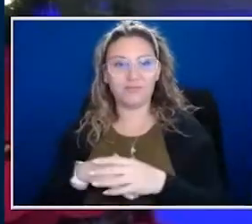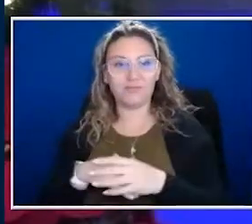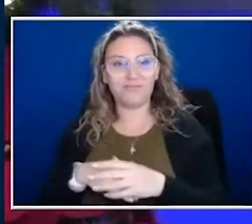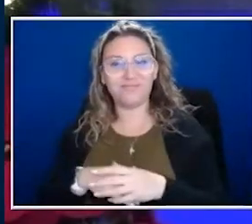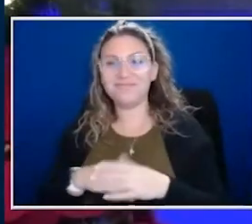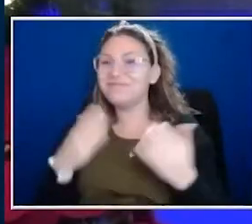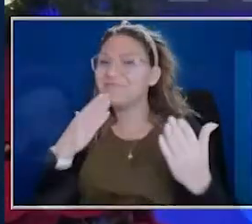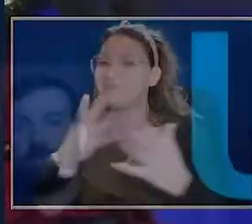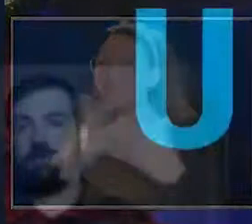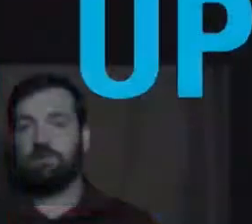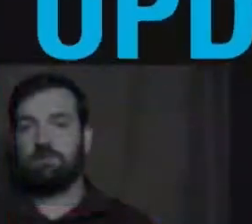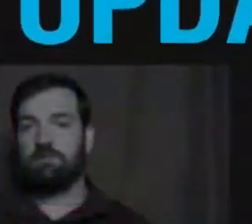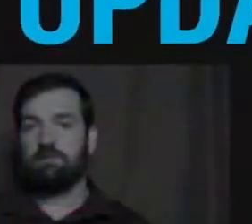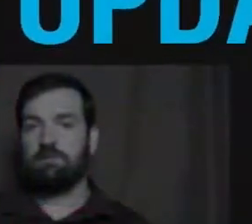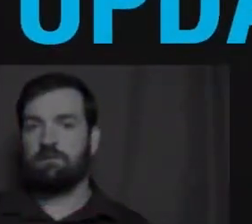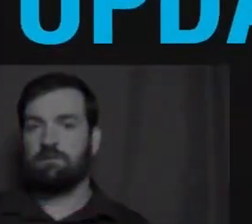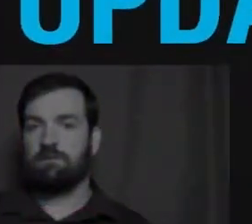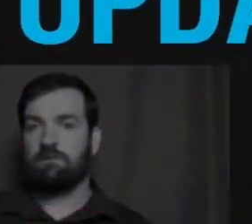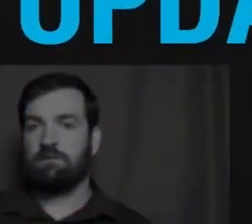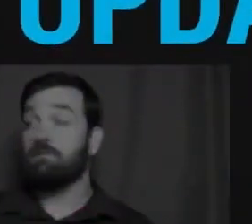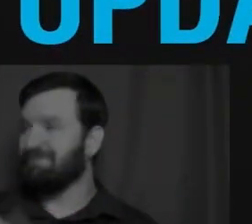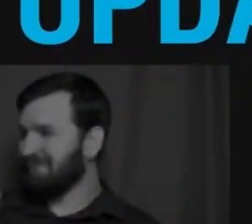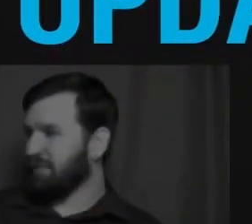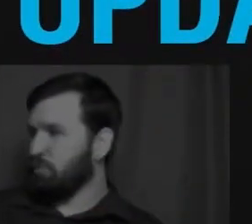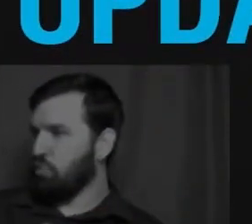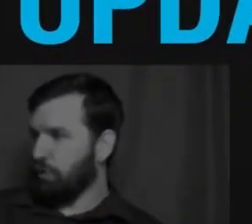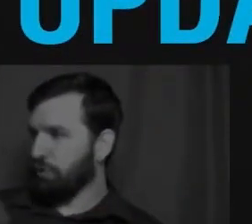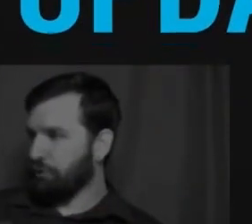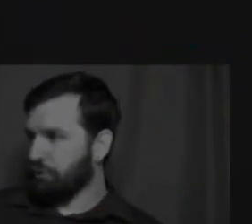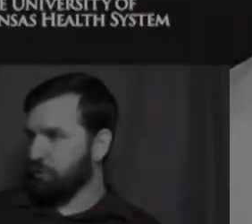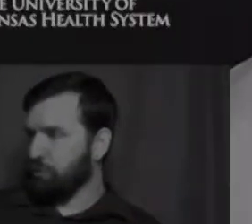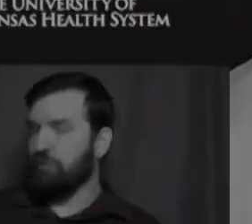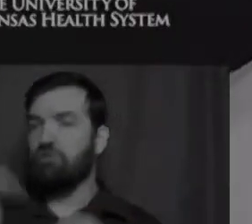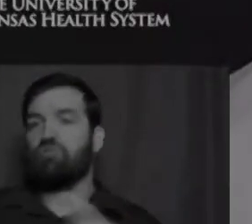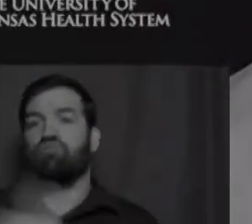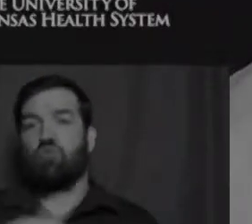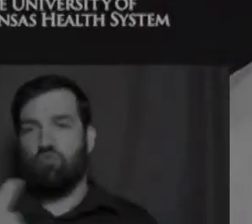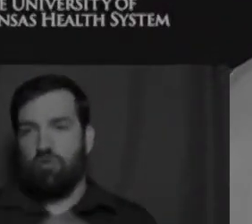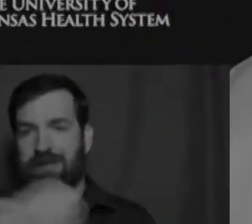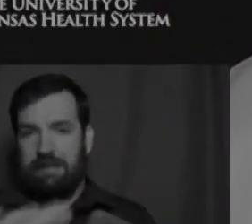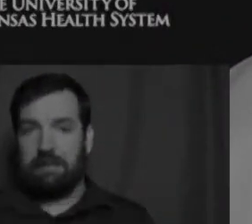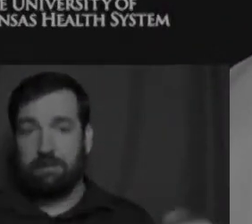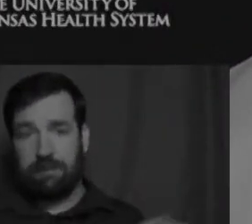and thank you for being with us today. Subscribe to our morning medical update and Open